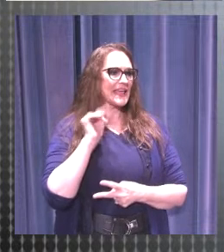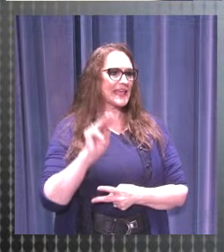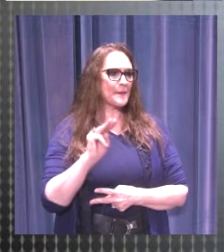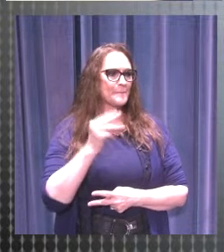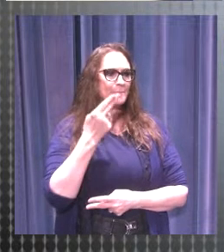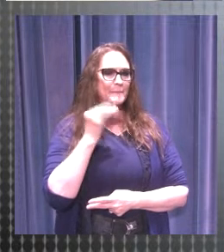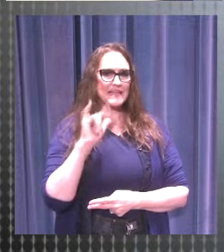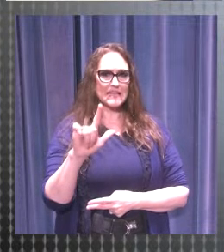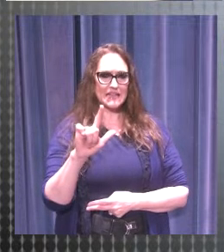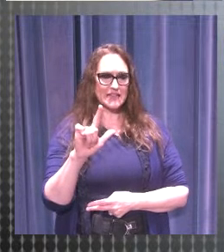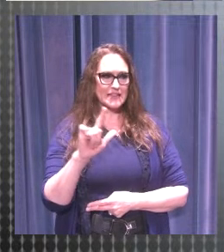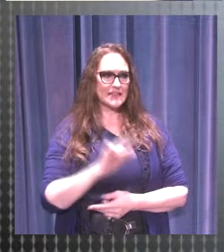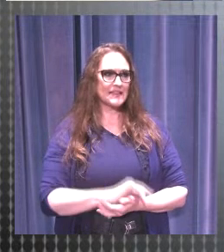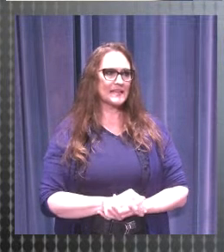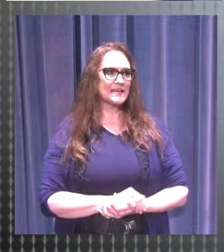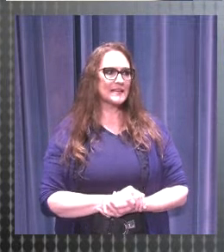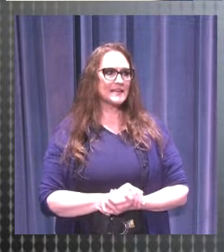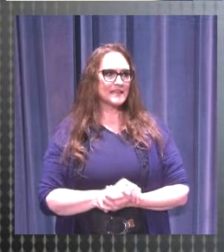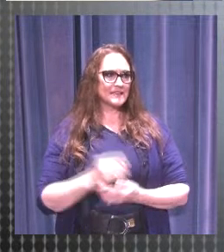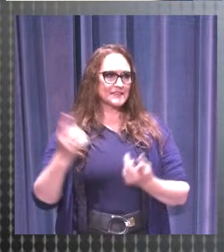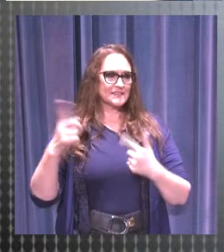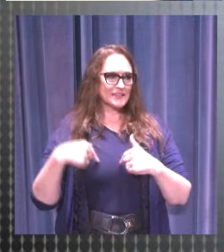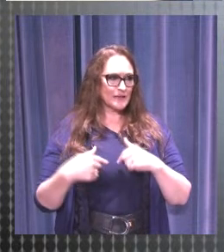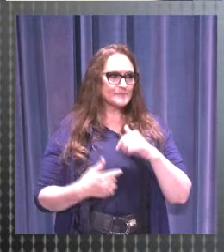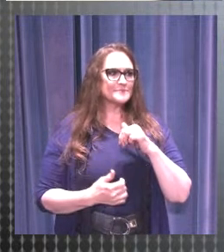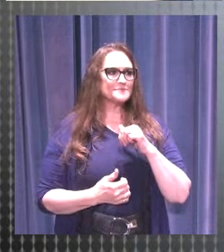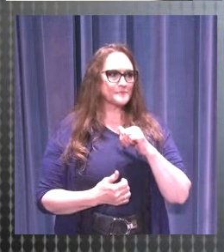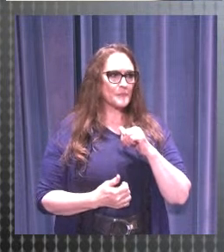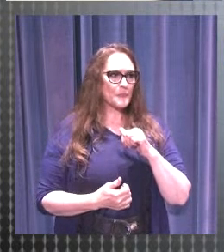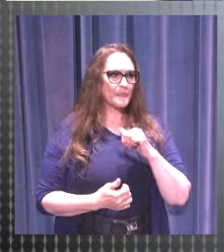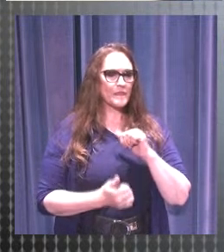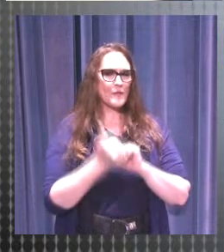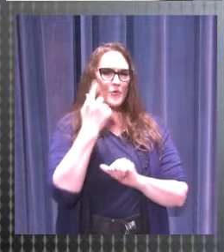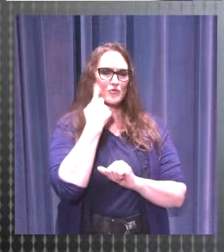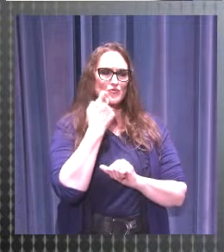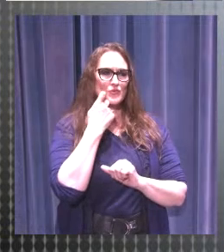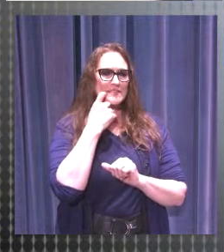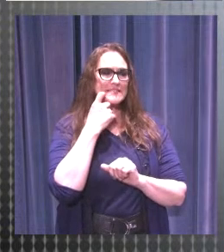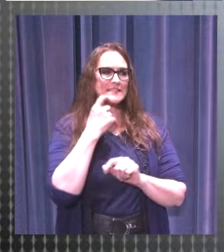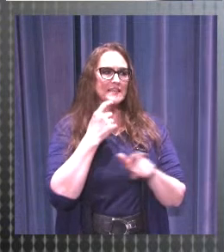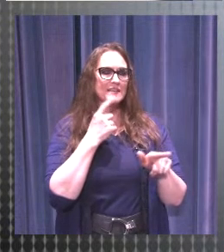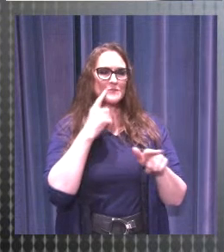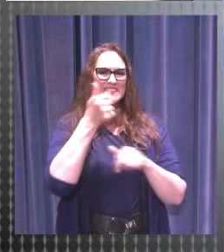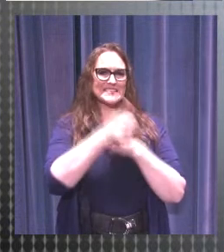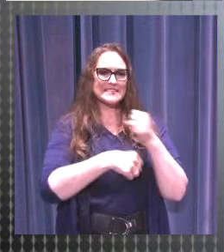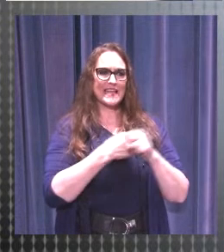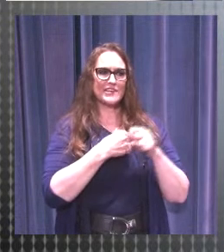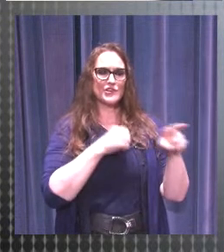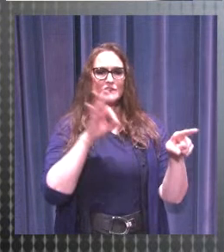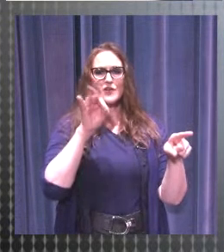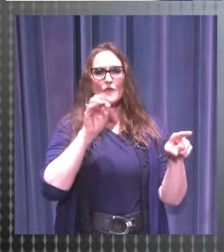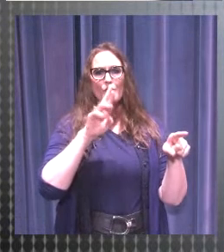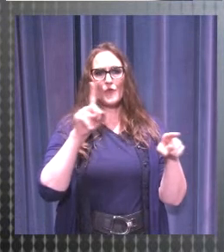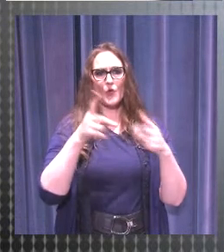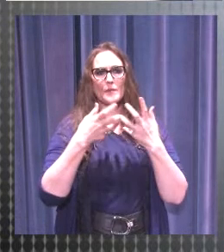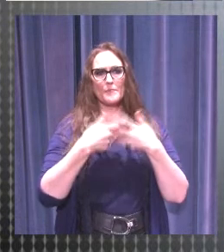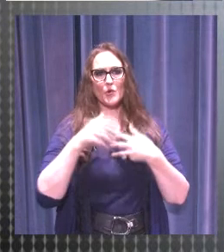Kim Hill comes to us most recently spent 10 years at Ford Motor